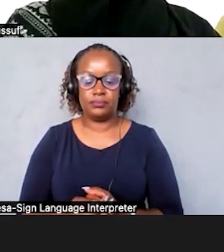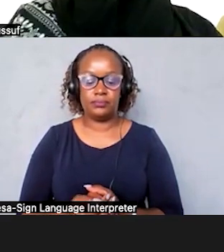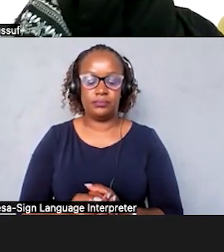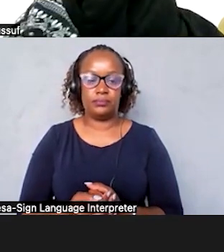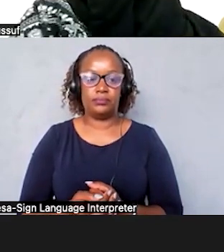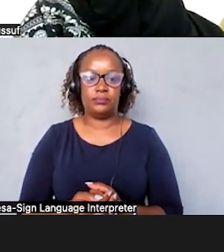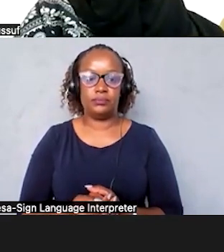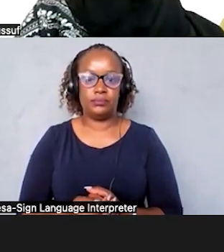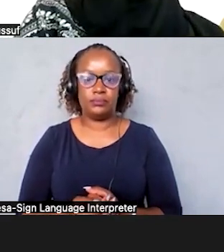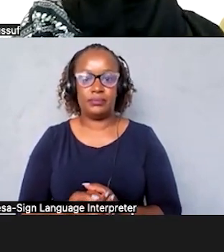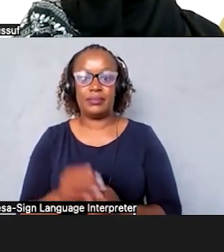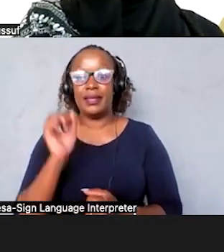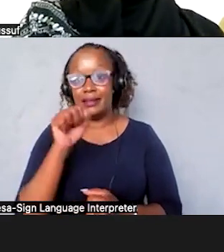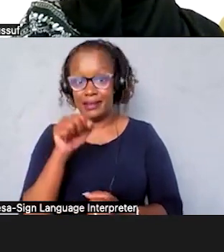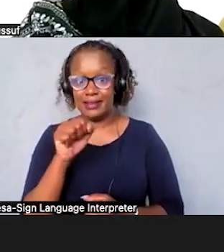Yes, please.